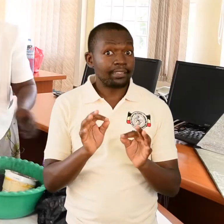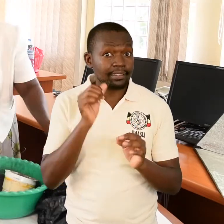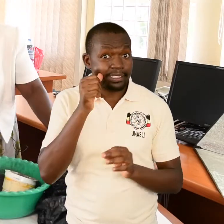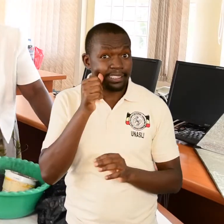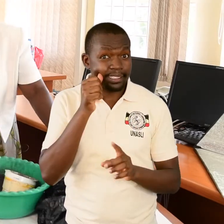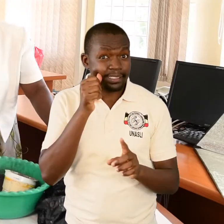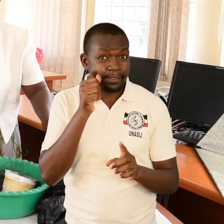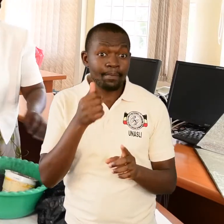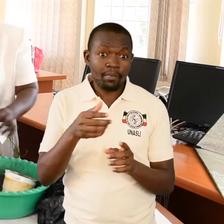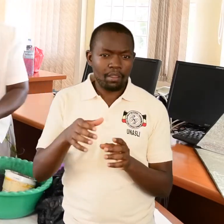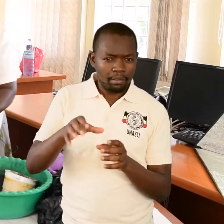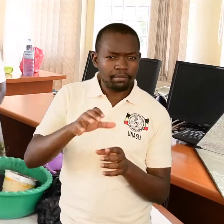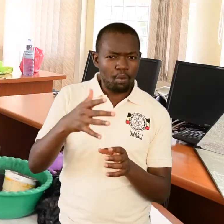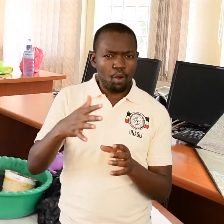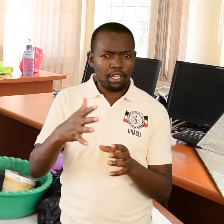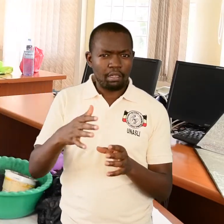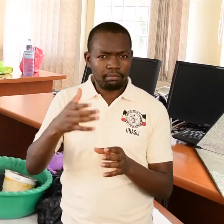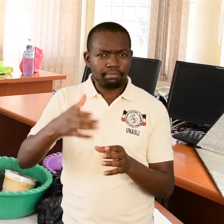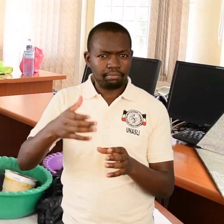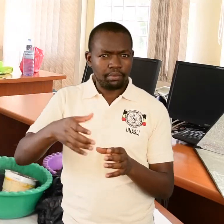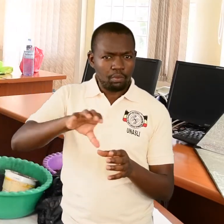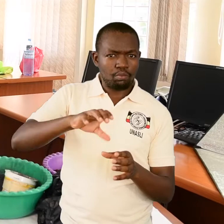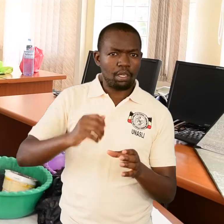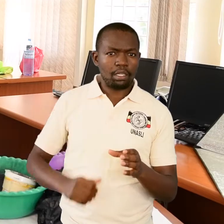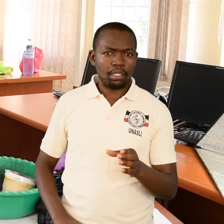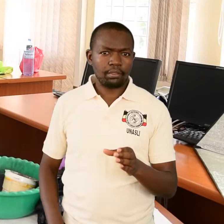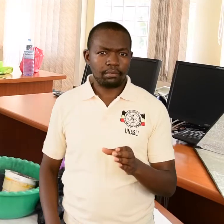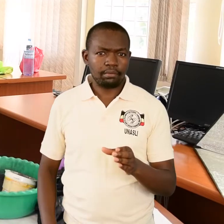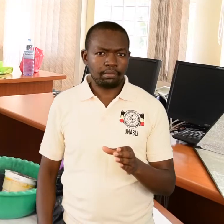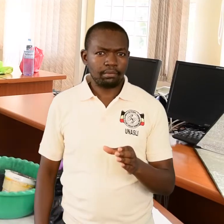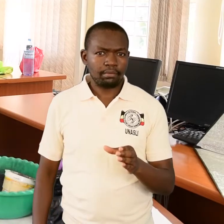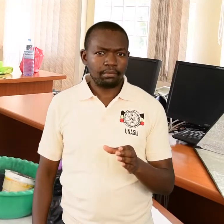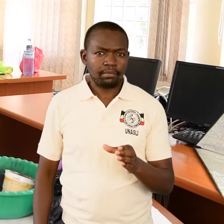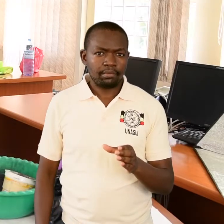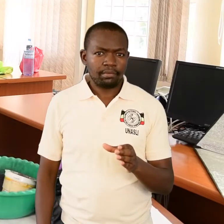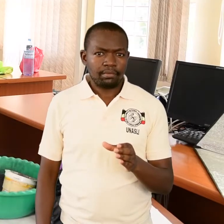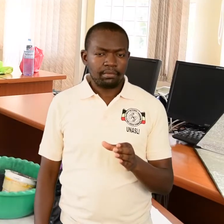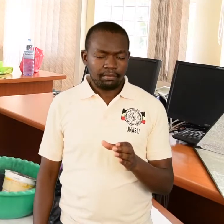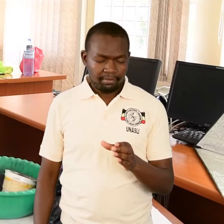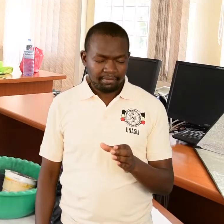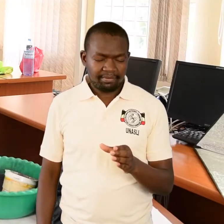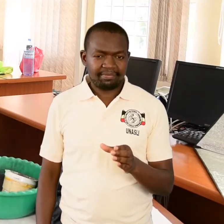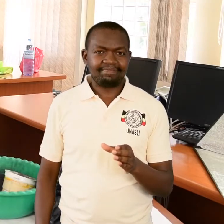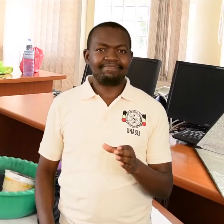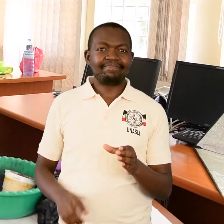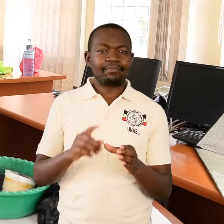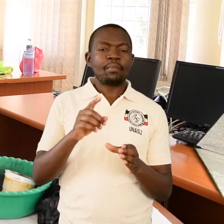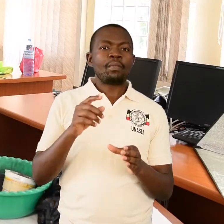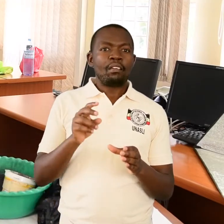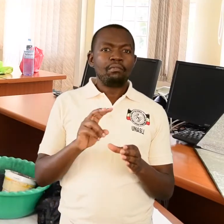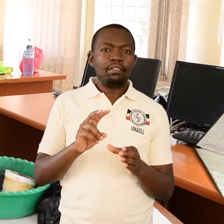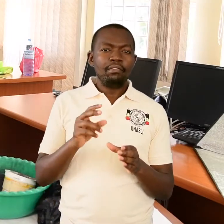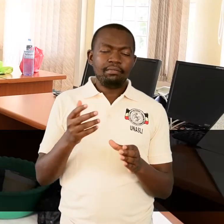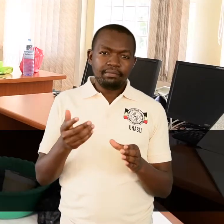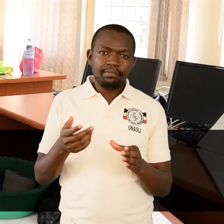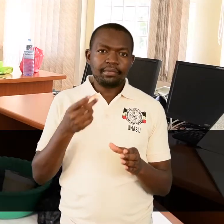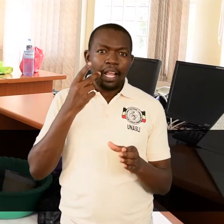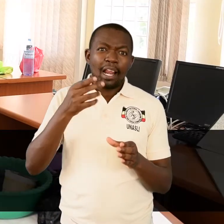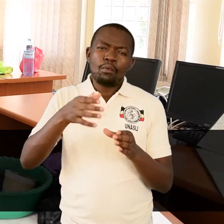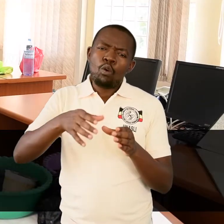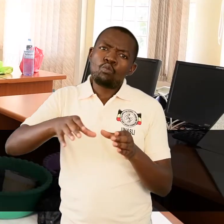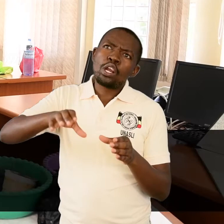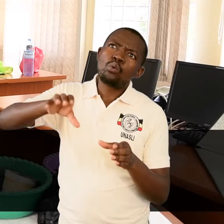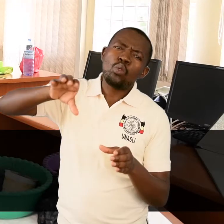as well? Next, we add water. Don't add in much